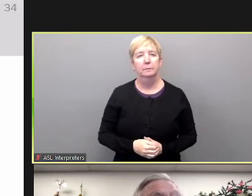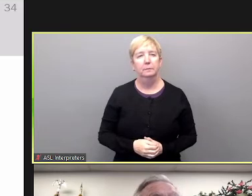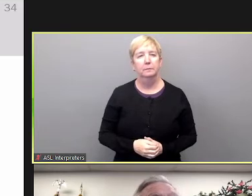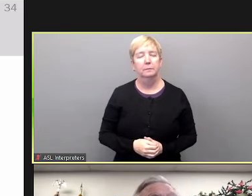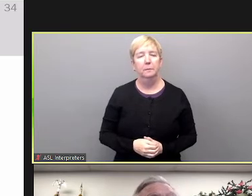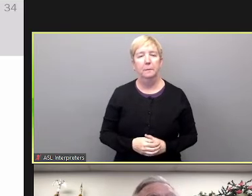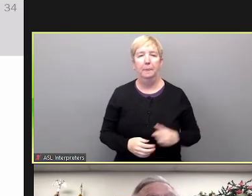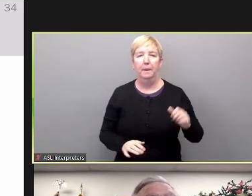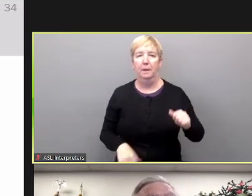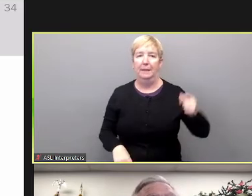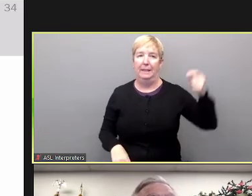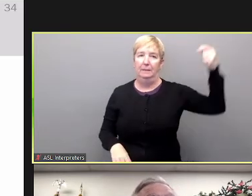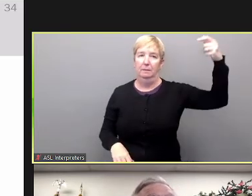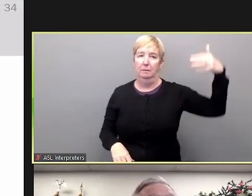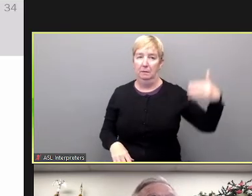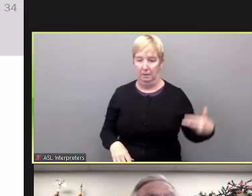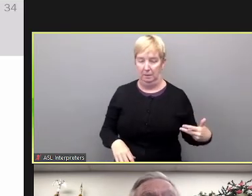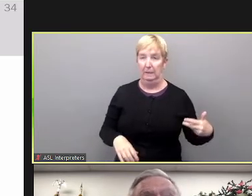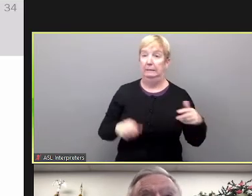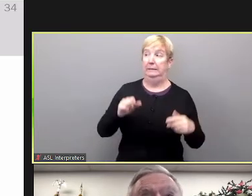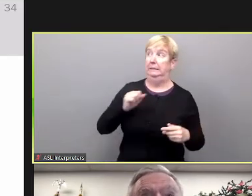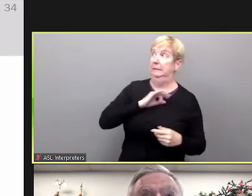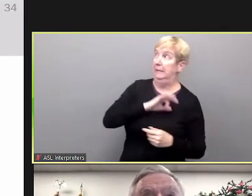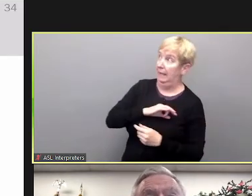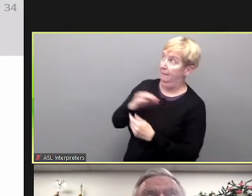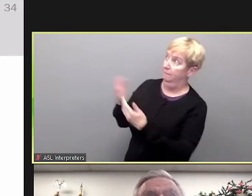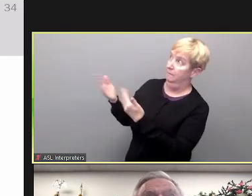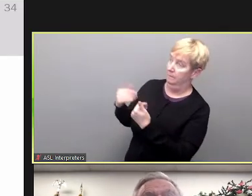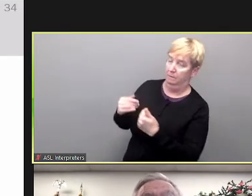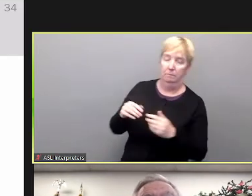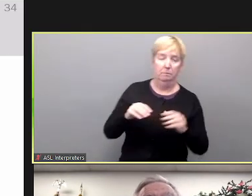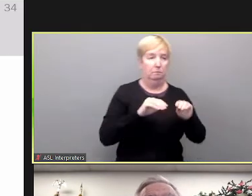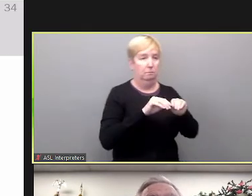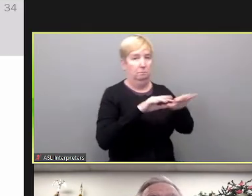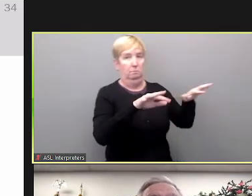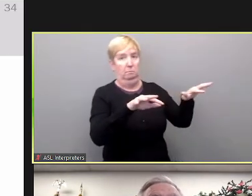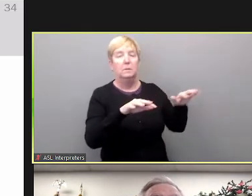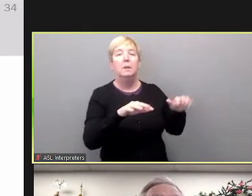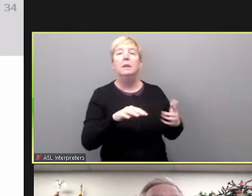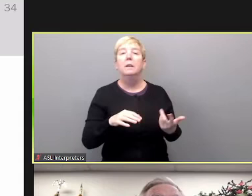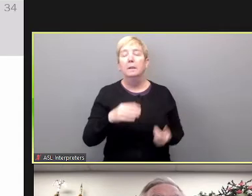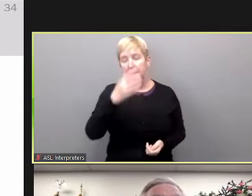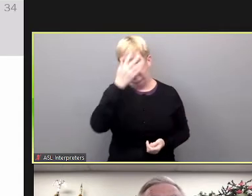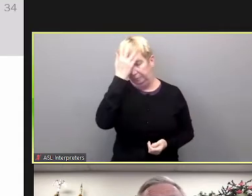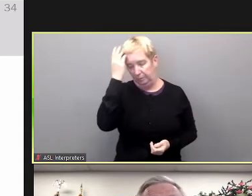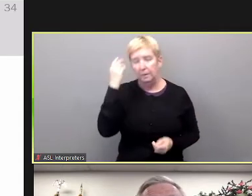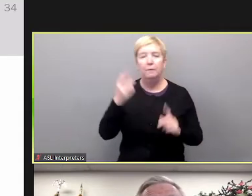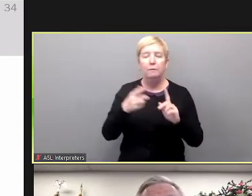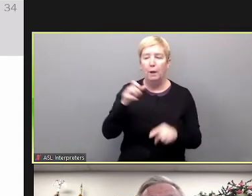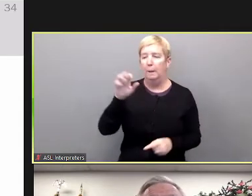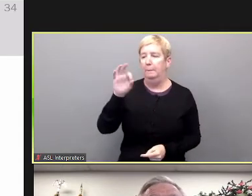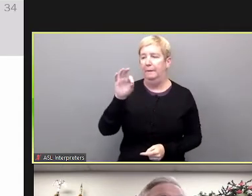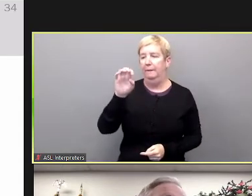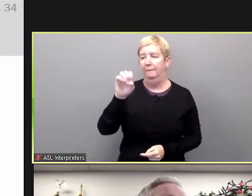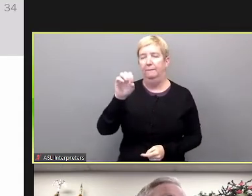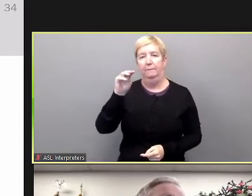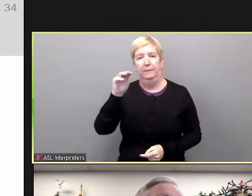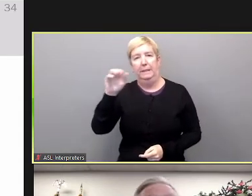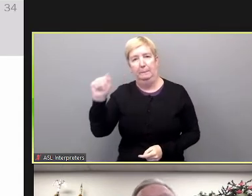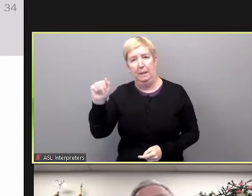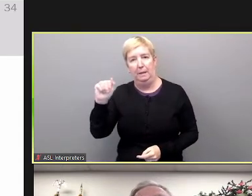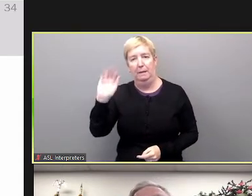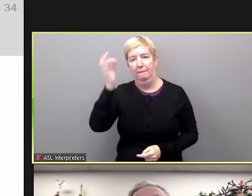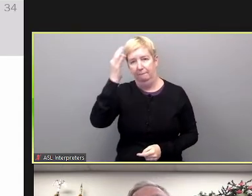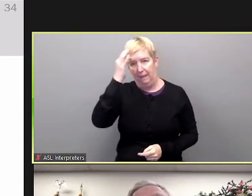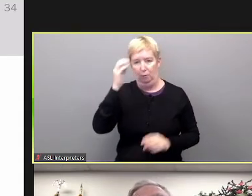These staff that are provided and shown here are actually provided through FEMA, the Federal Emergency